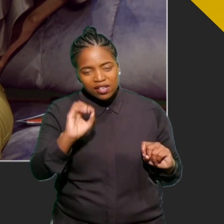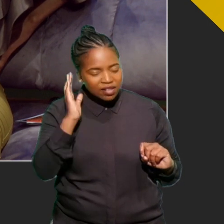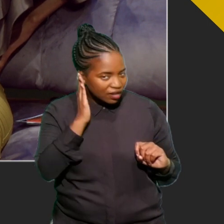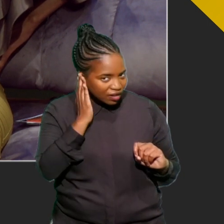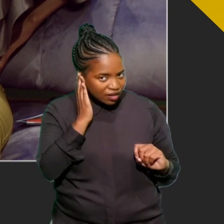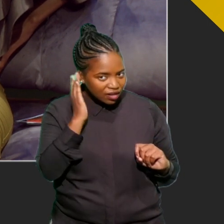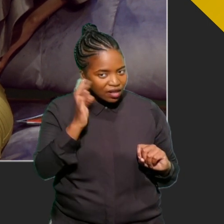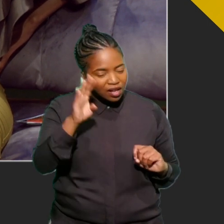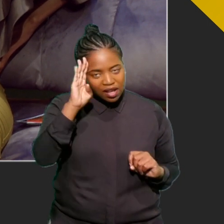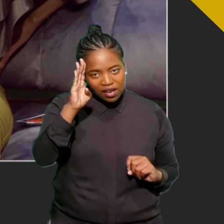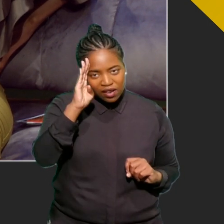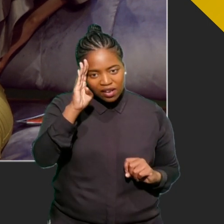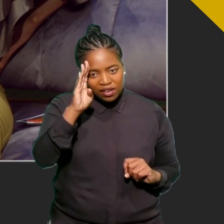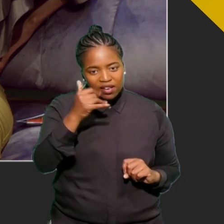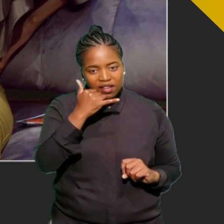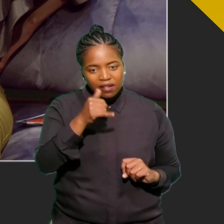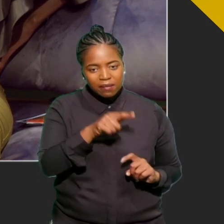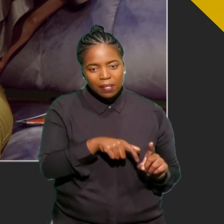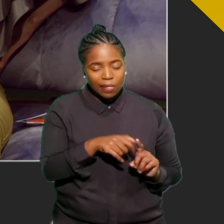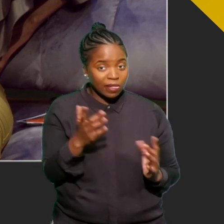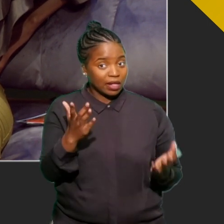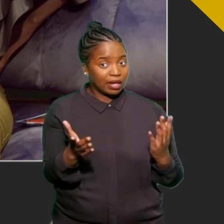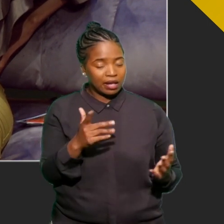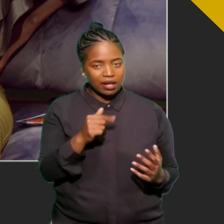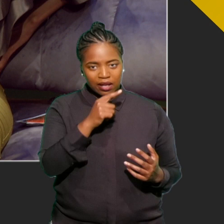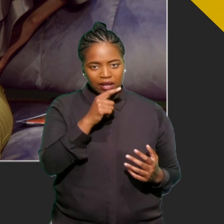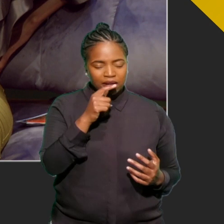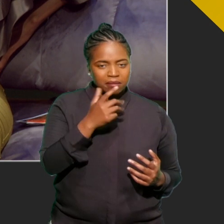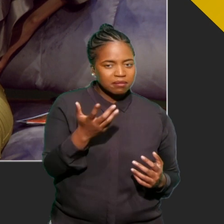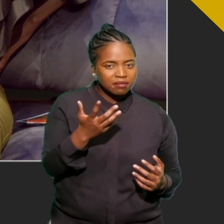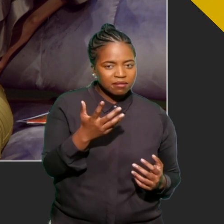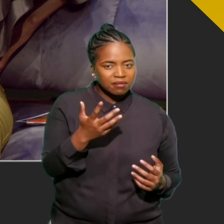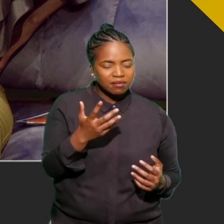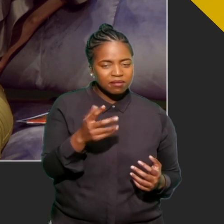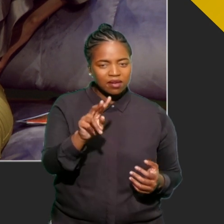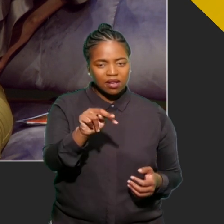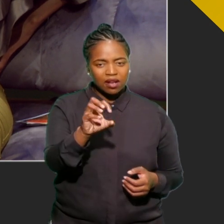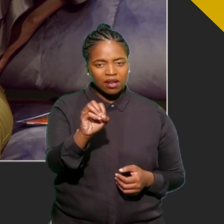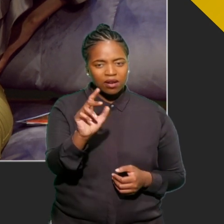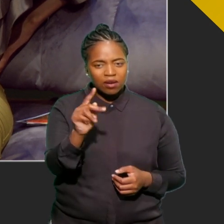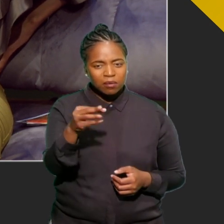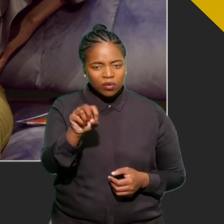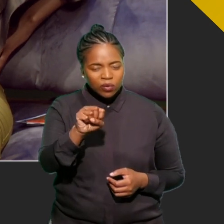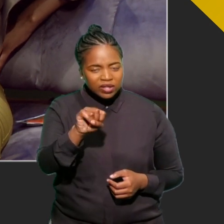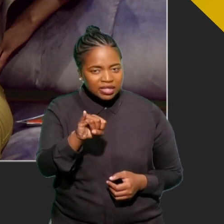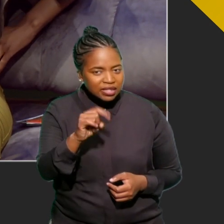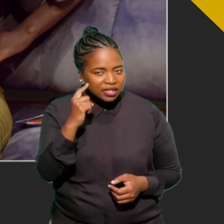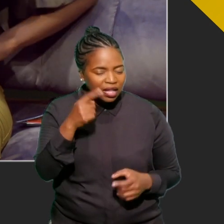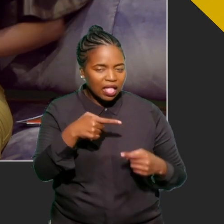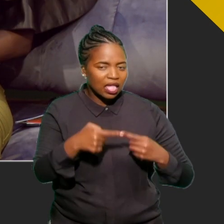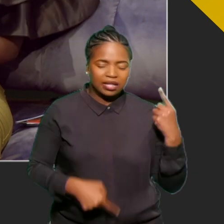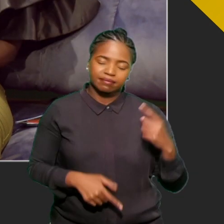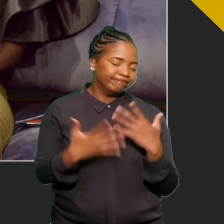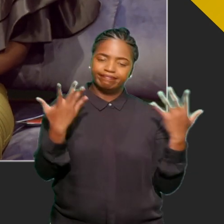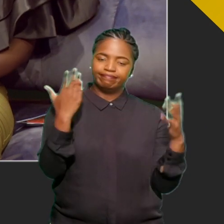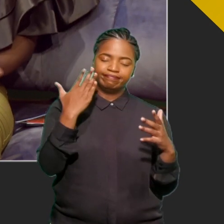Hello Nobukhosi. Phela ngabe umuntu osiso umuntu osifazane yazi. Nobukhosi, welcome to Daily Thetha. Okay, I will try and get